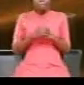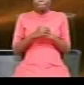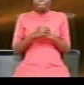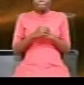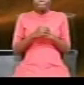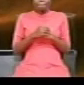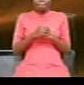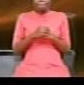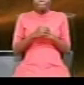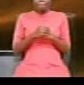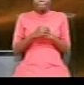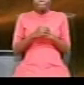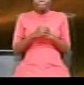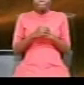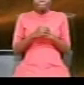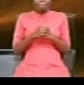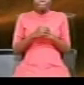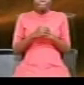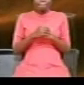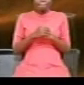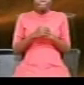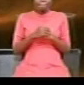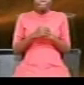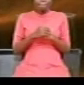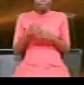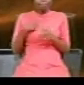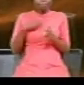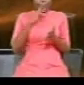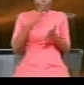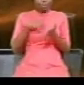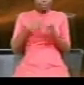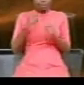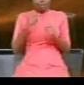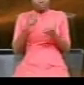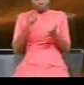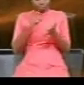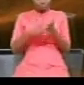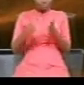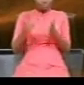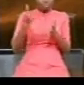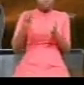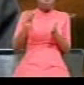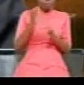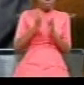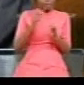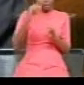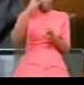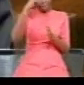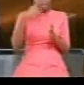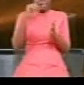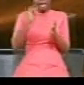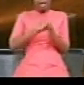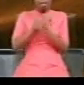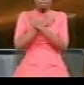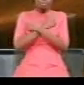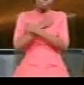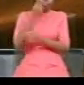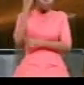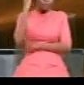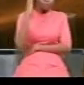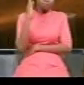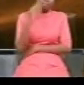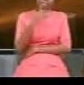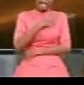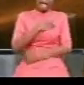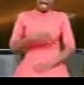John chapter 4, we are reading verse 20. If a man say, I love God,